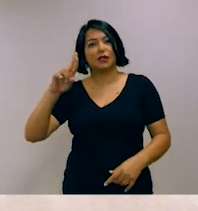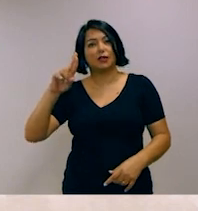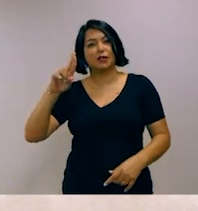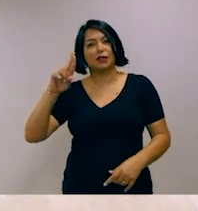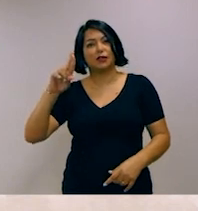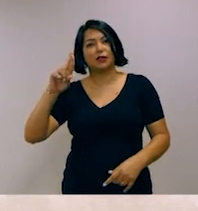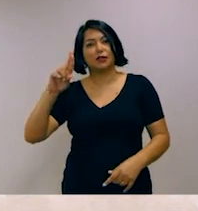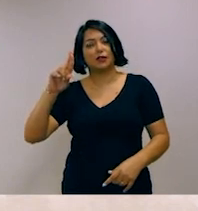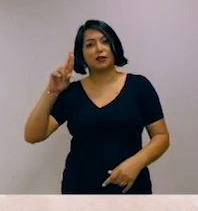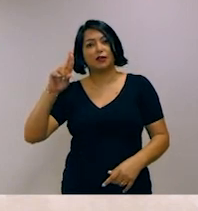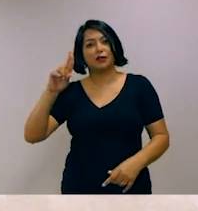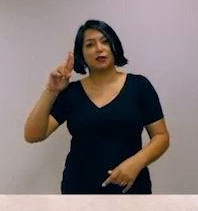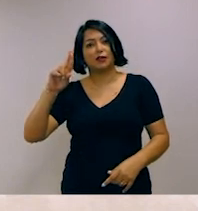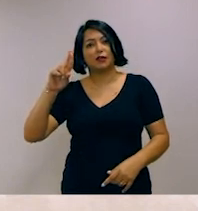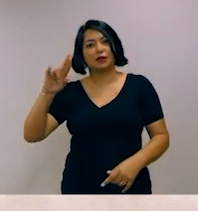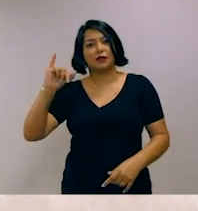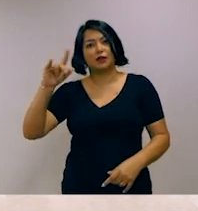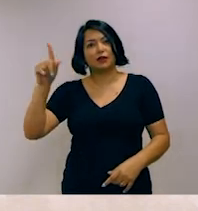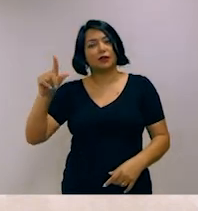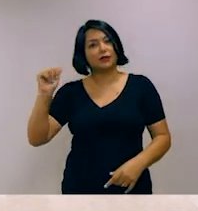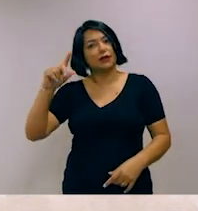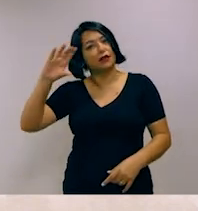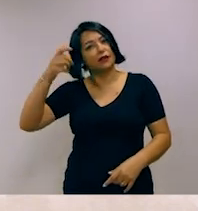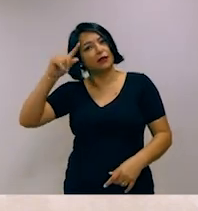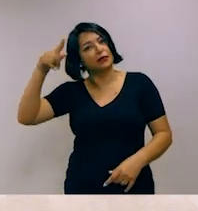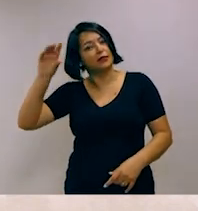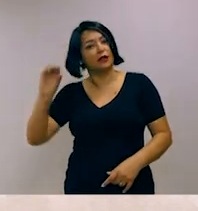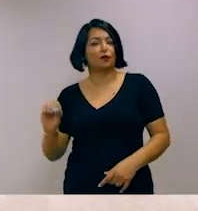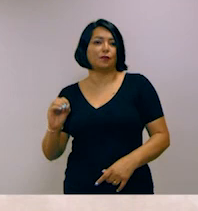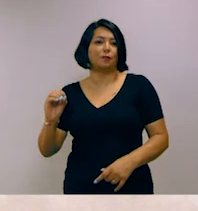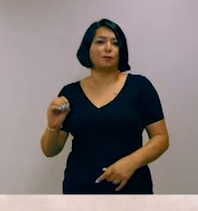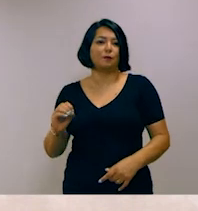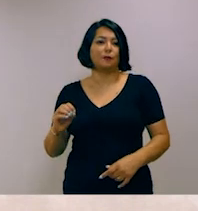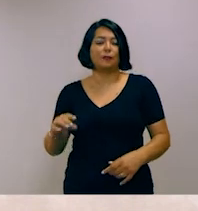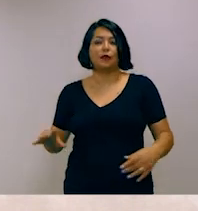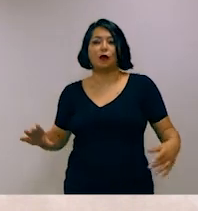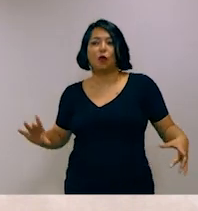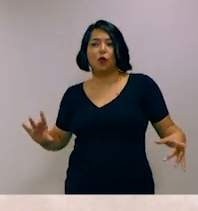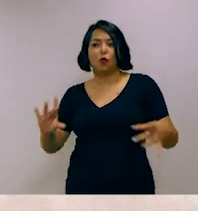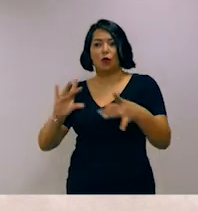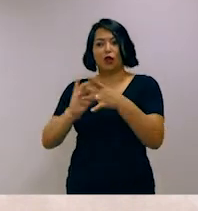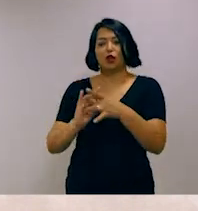that it removes the outliers.